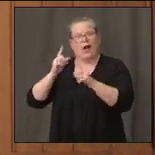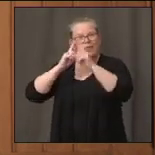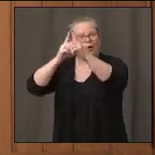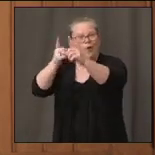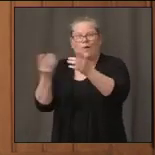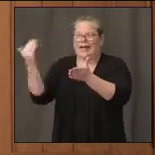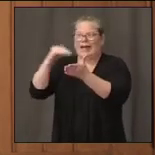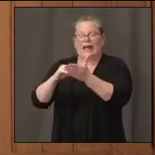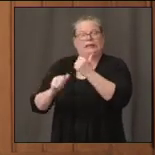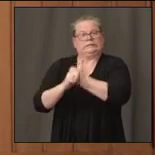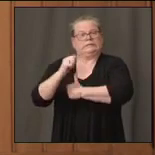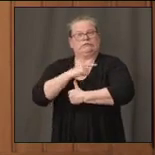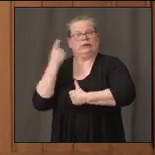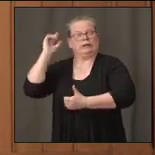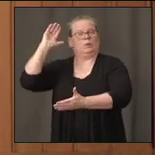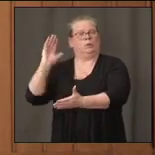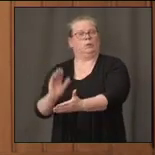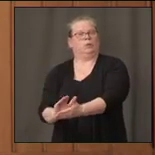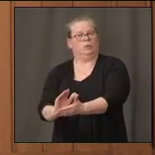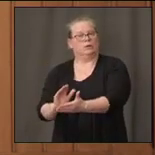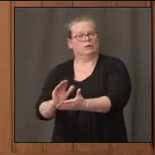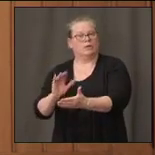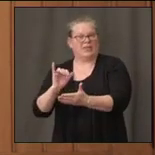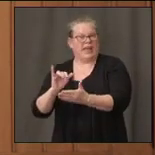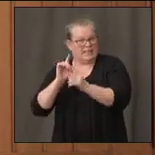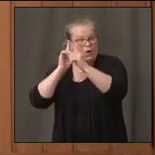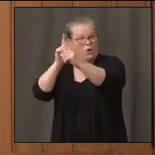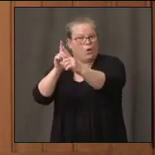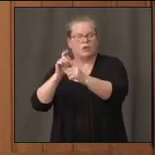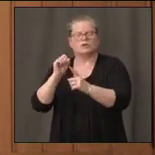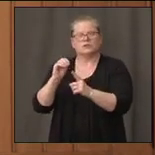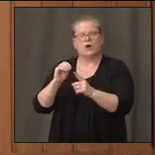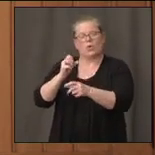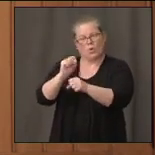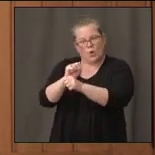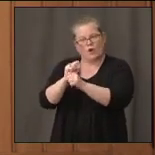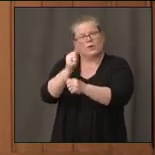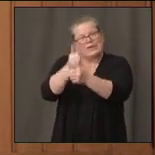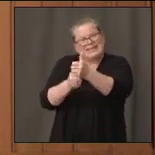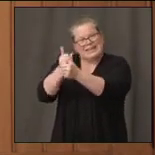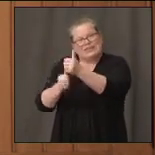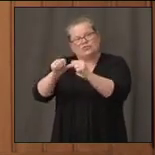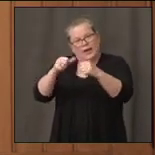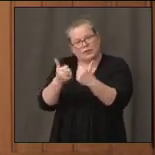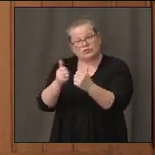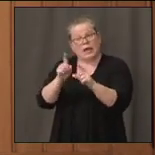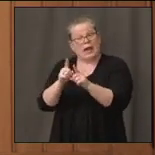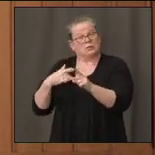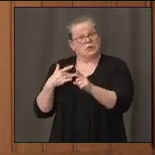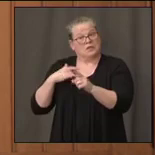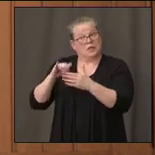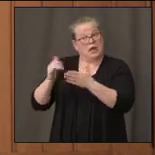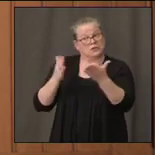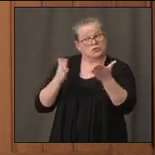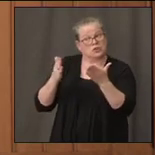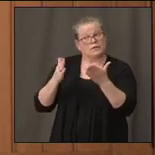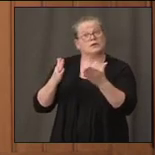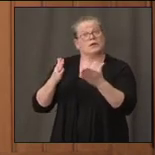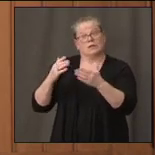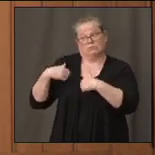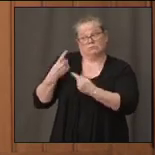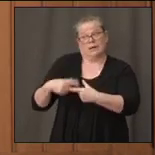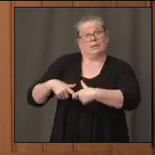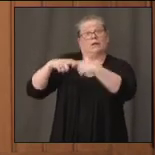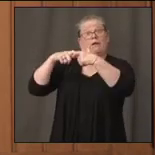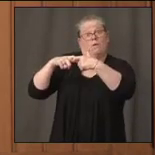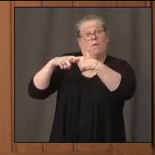that with each of the agencies sequentially. And as we see the opportunity to start to reintroduce some services that have been discontinued, we'll look to do